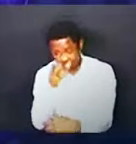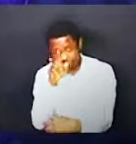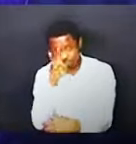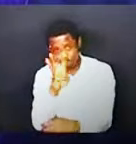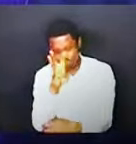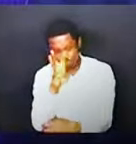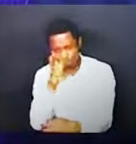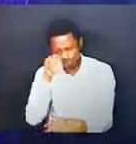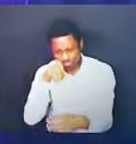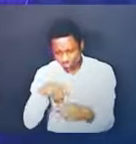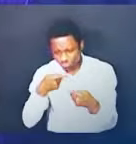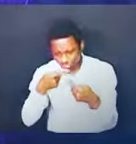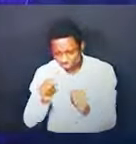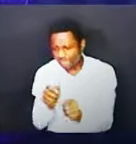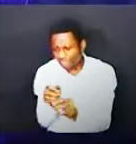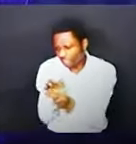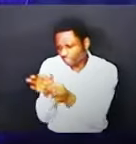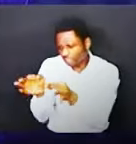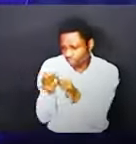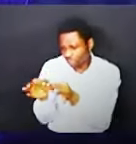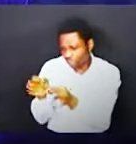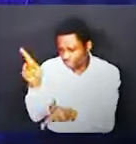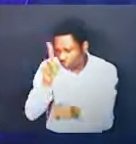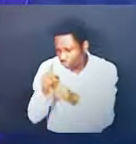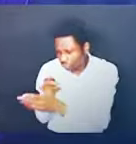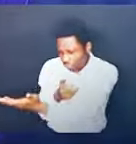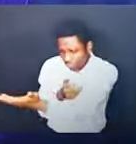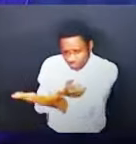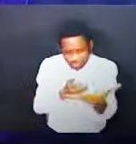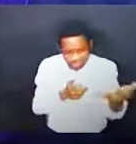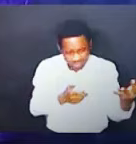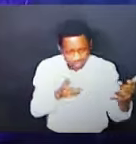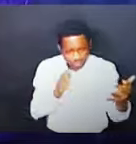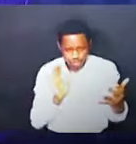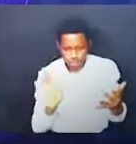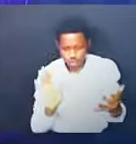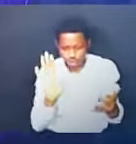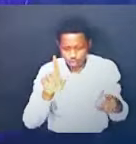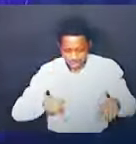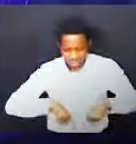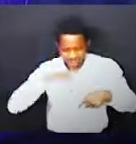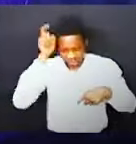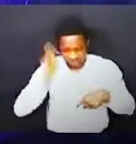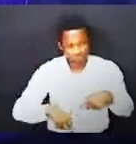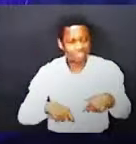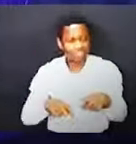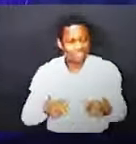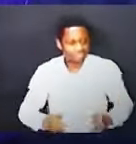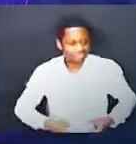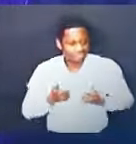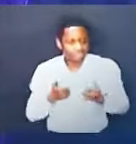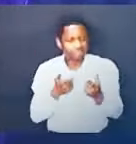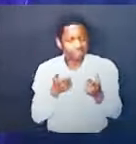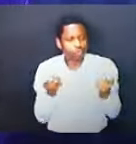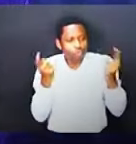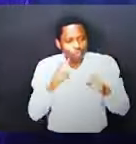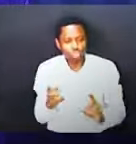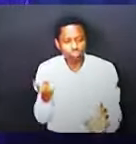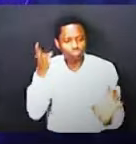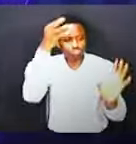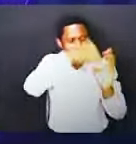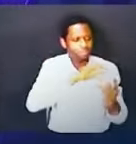picture of a kind of life one ought to live when they enter the Christian community.